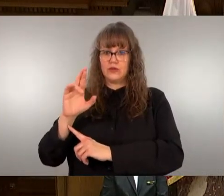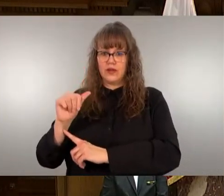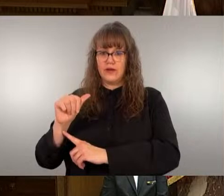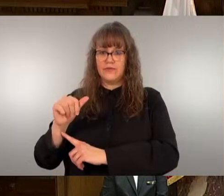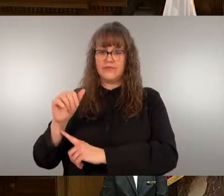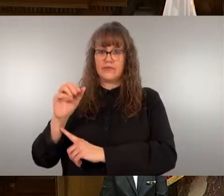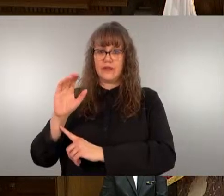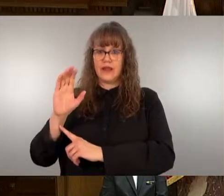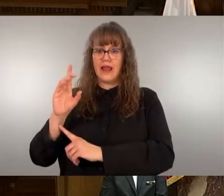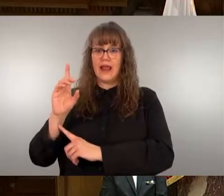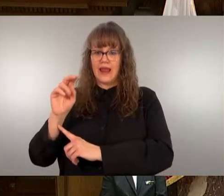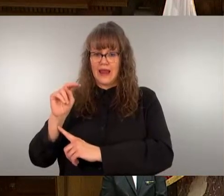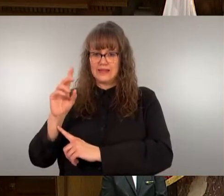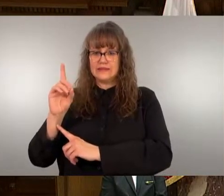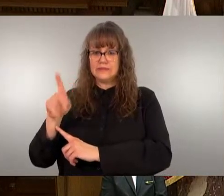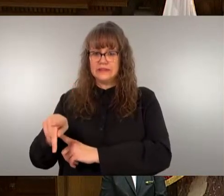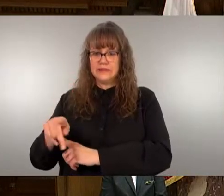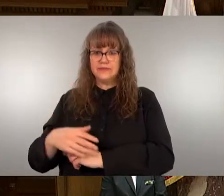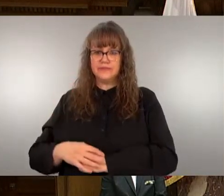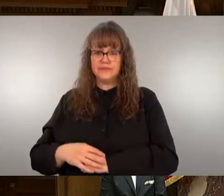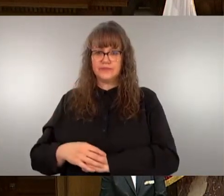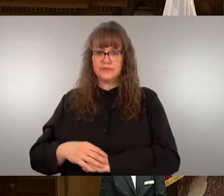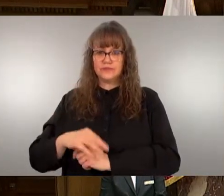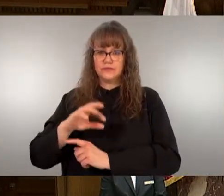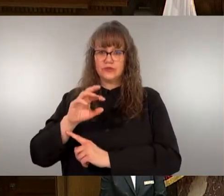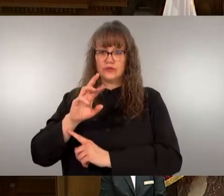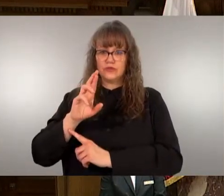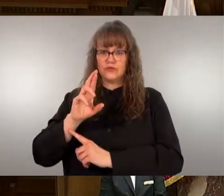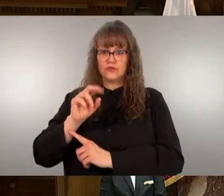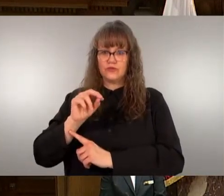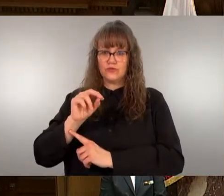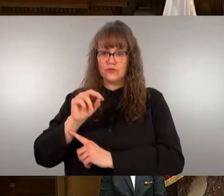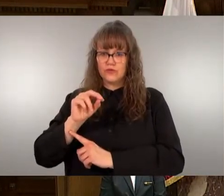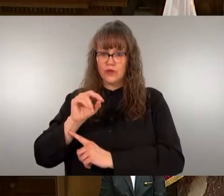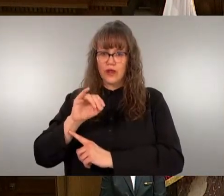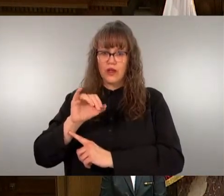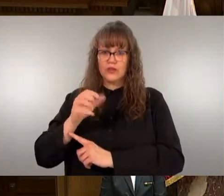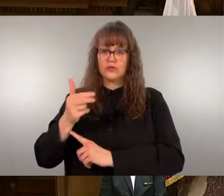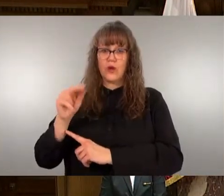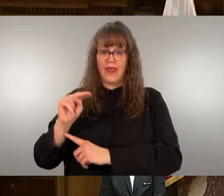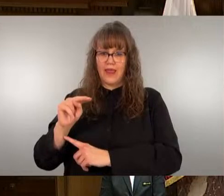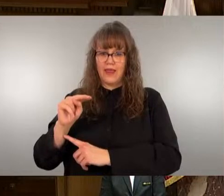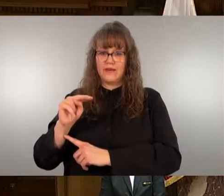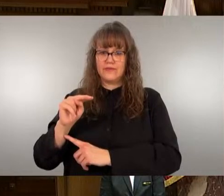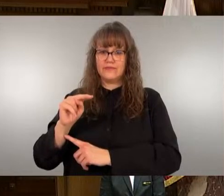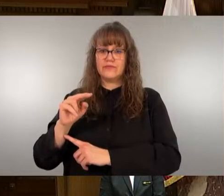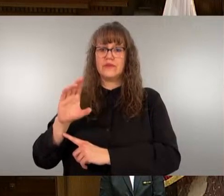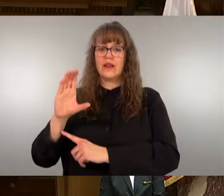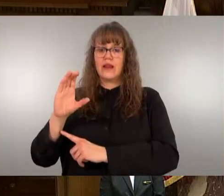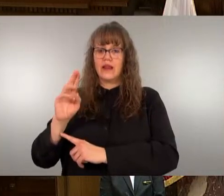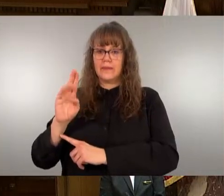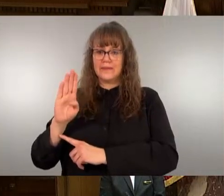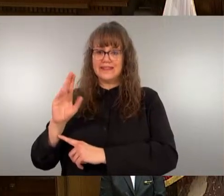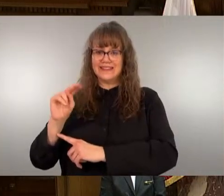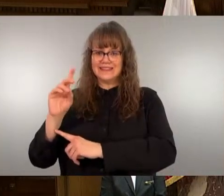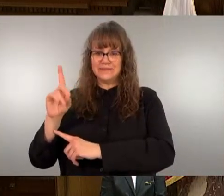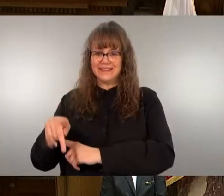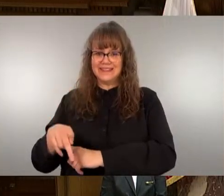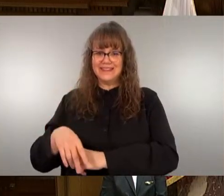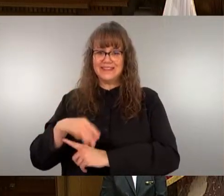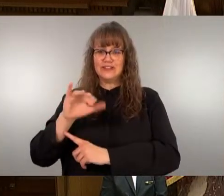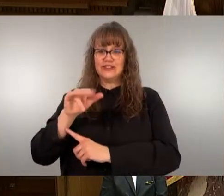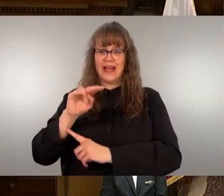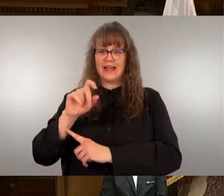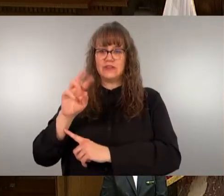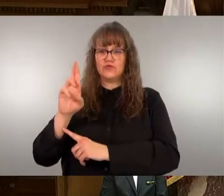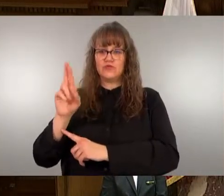Raj Chauhan, BC NDP. Burnaby North, Janet Rutledge, BC NDP. Burnaby